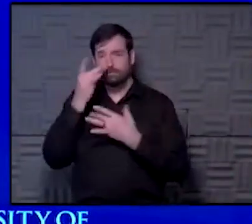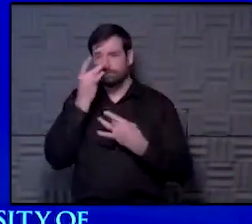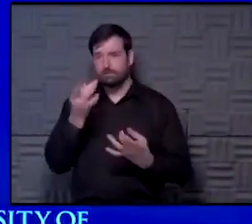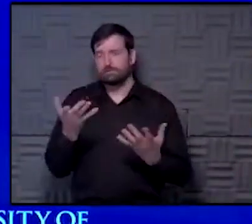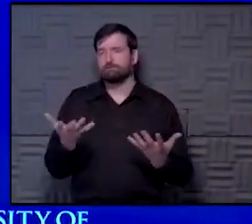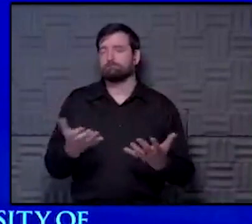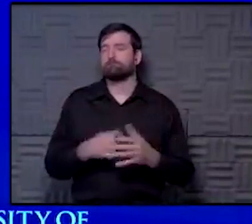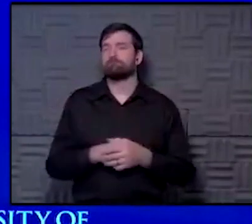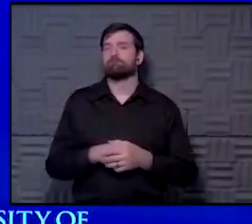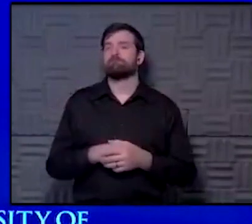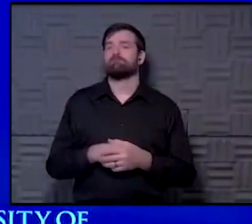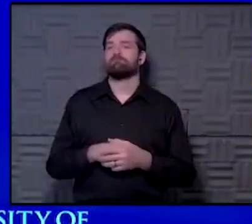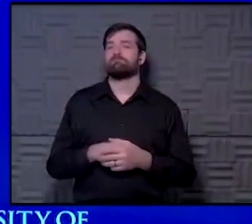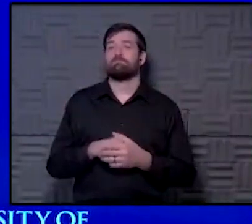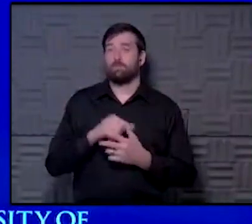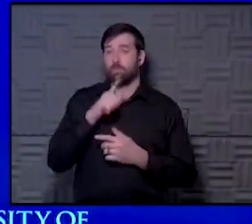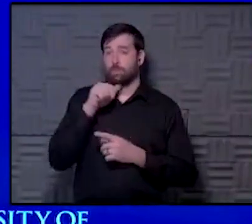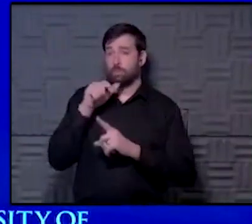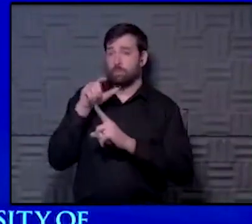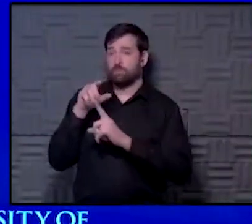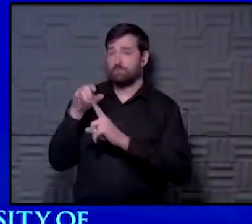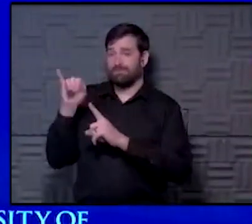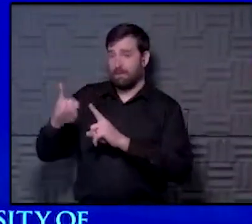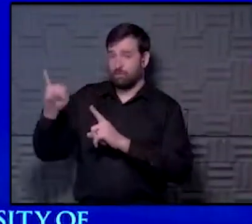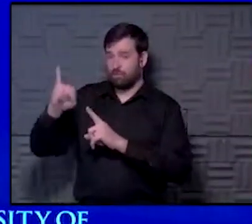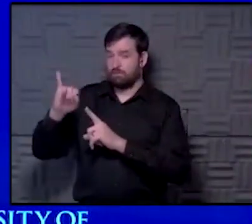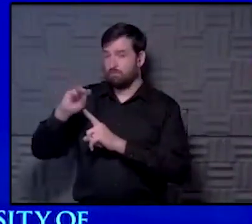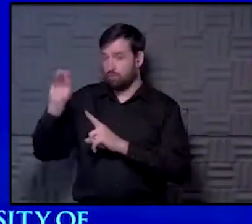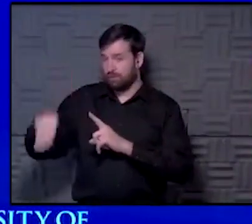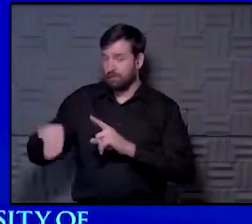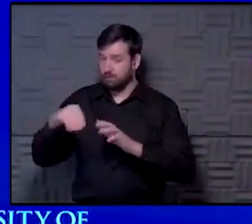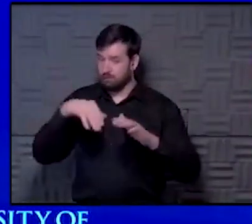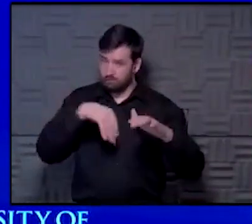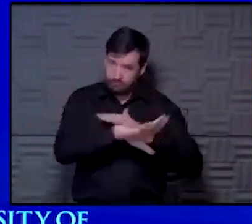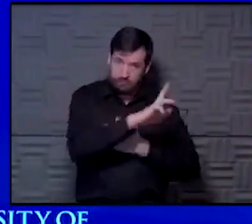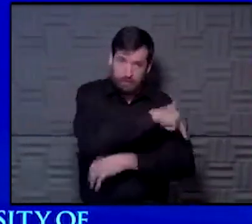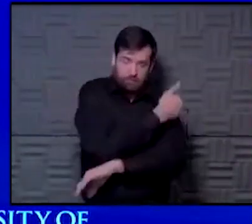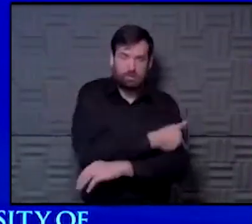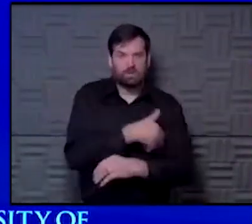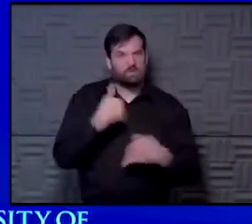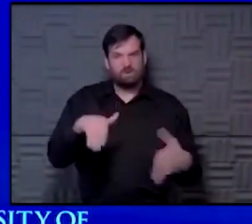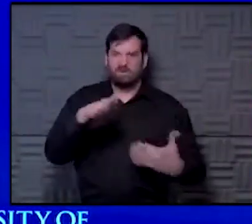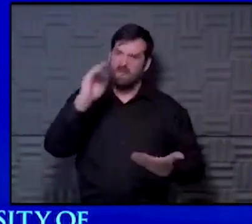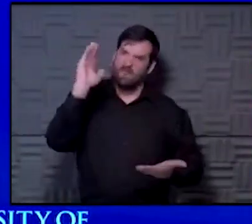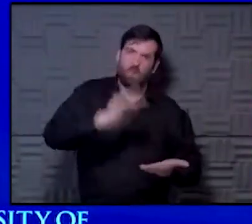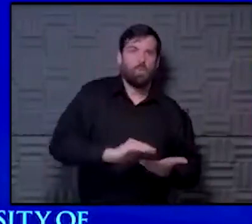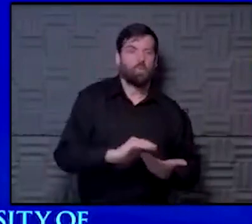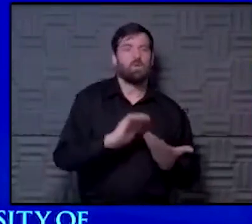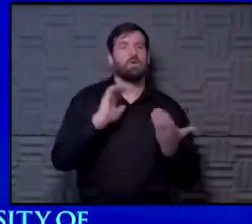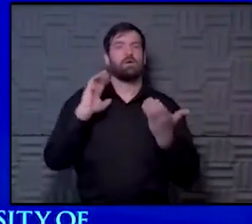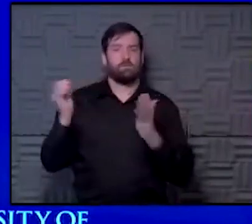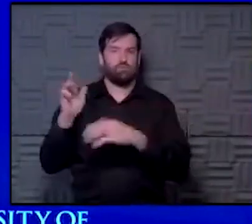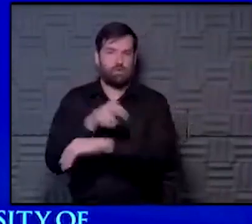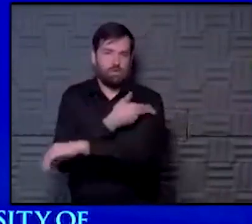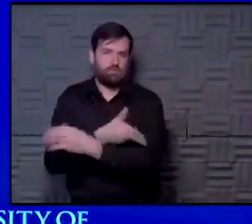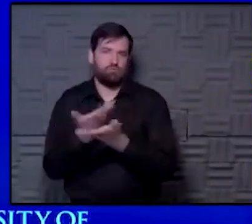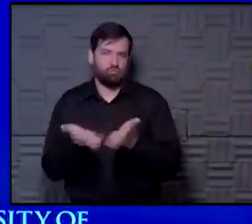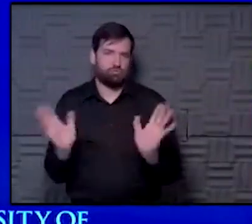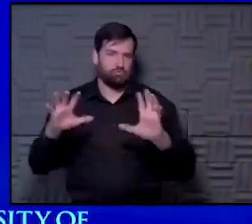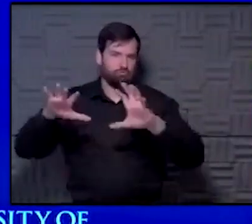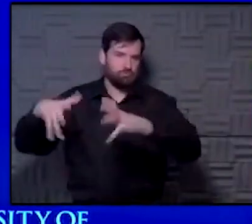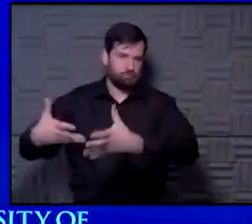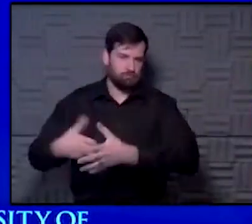there. The percentage of those that were infected that ended up in the hospital was much lower than those that ended up in the hospital in the general